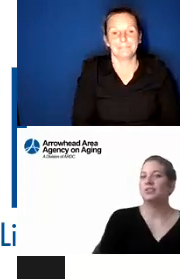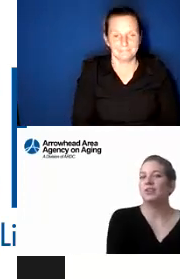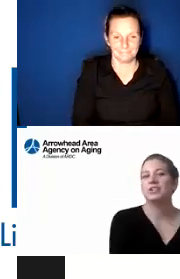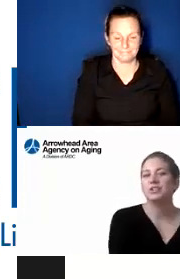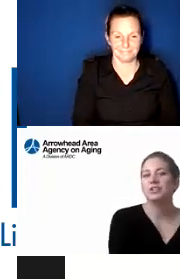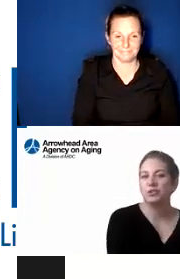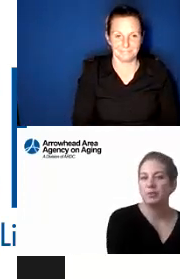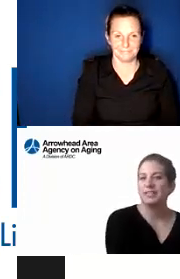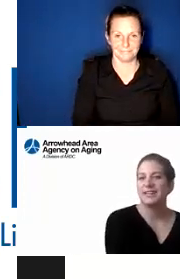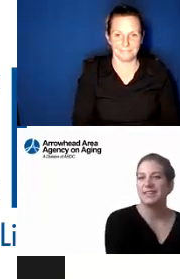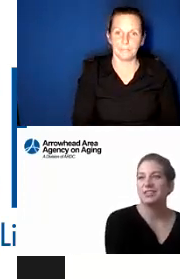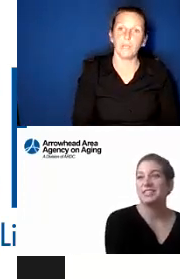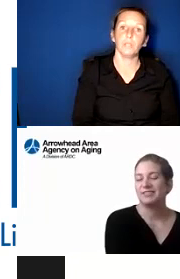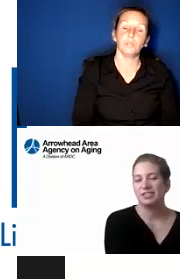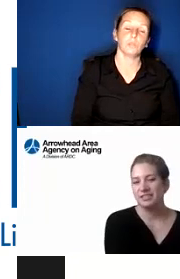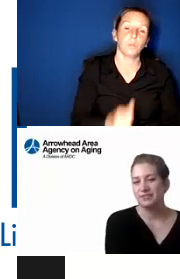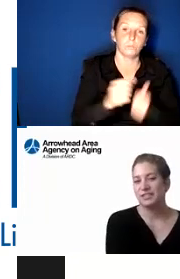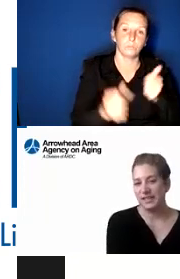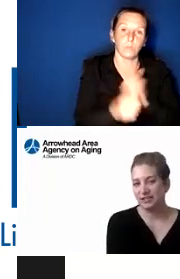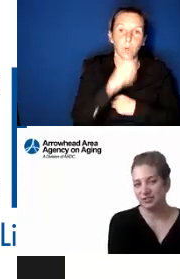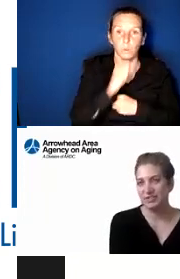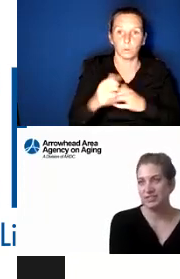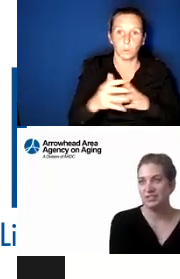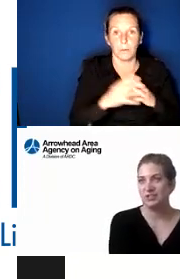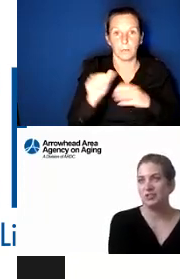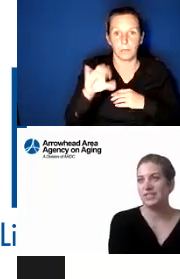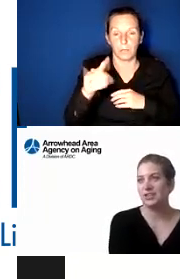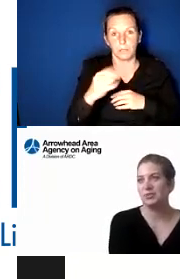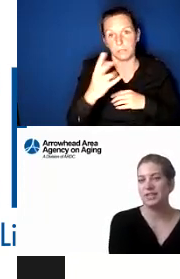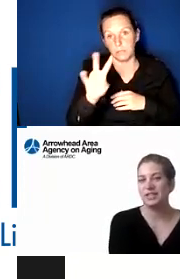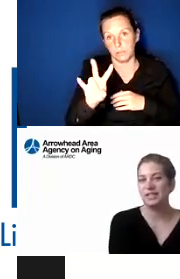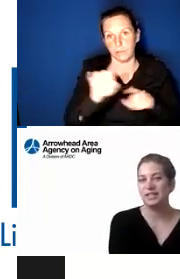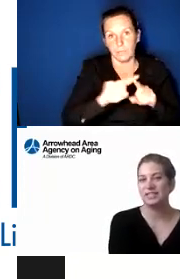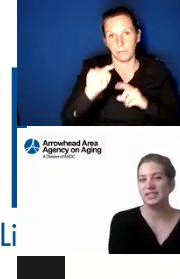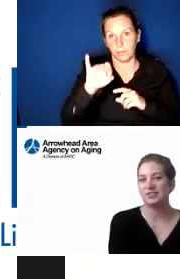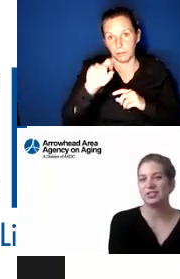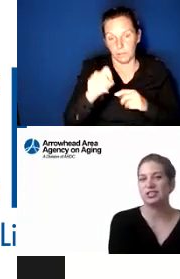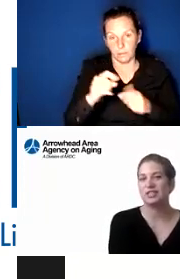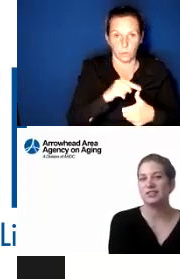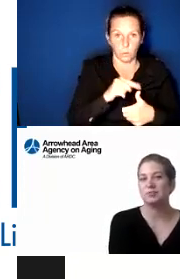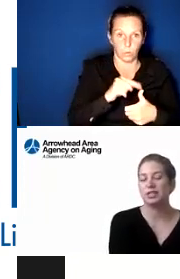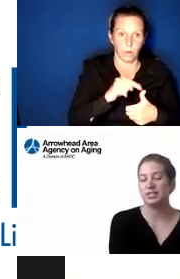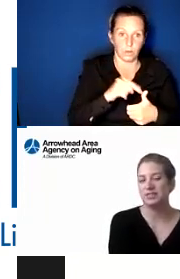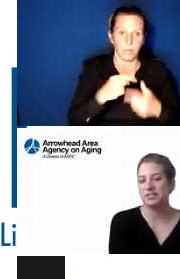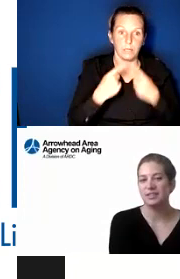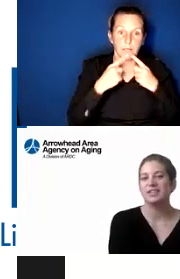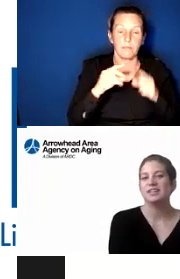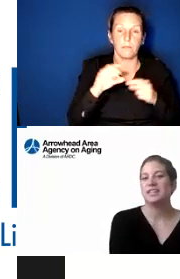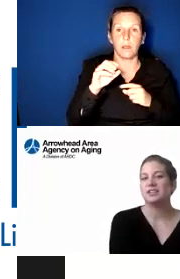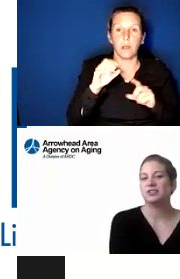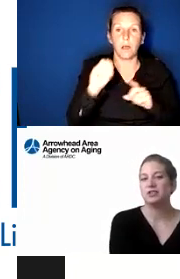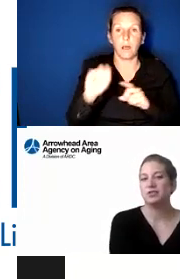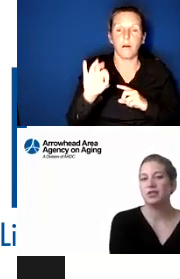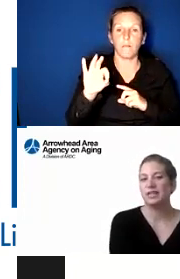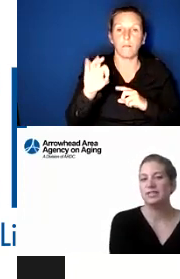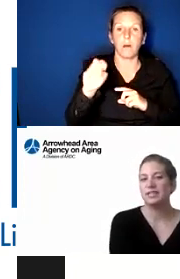So under the Older Americans Act, there are 7 different titles. So Title I is Declaration of Objectives.